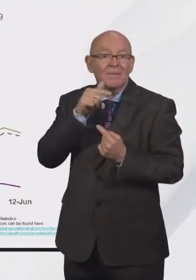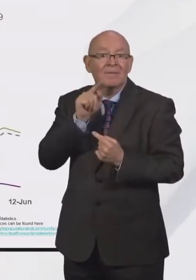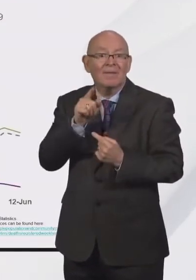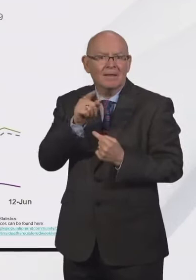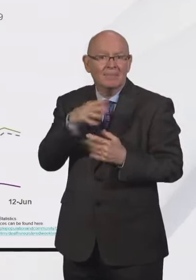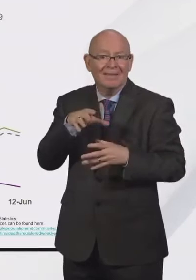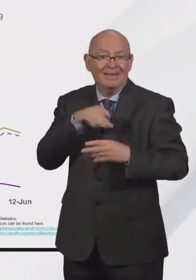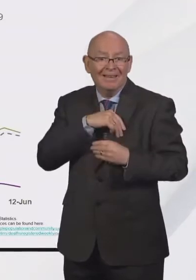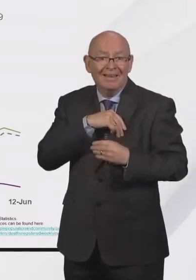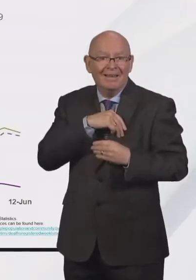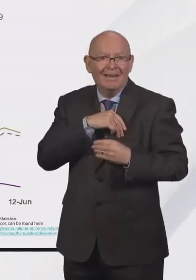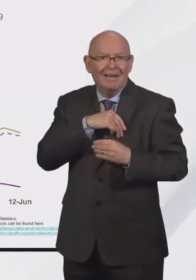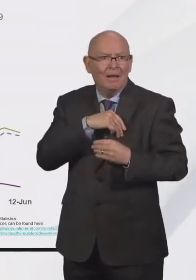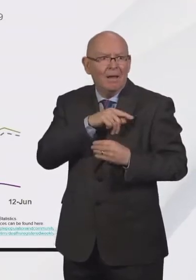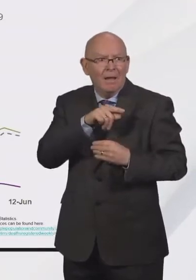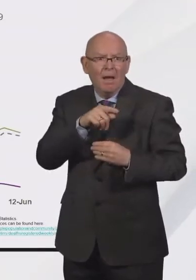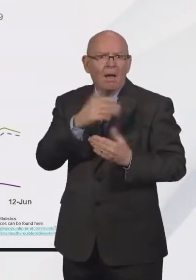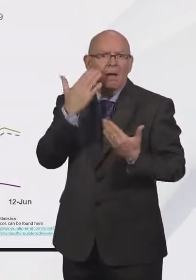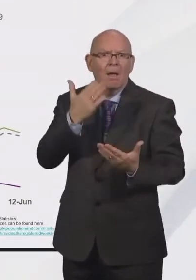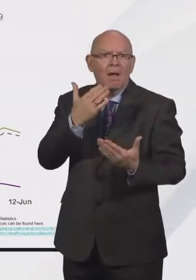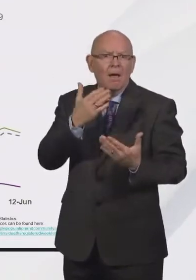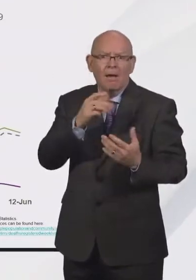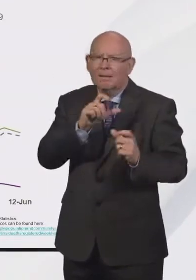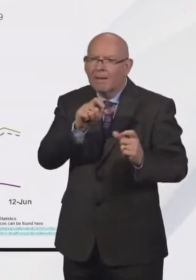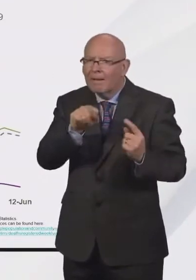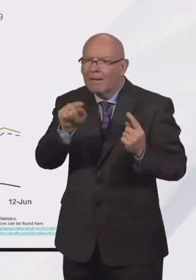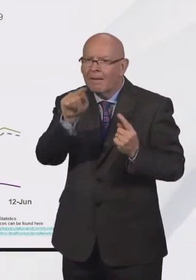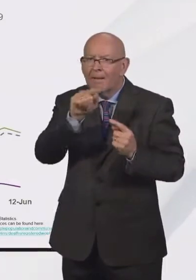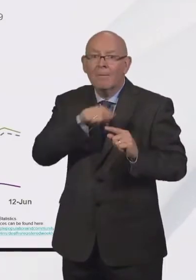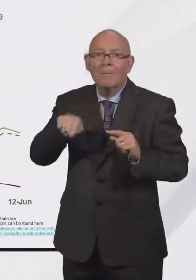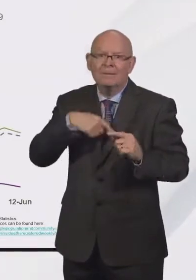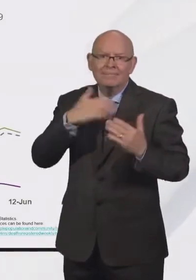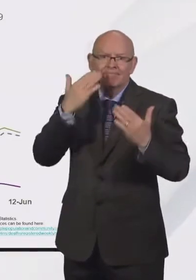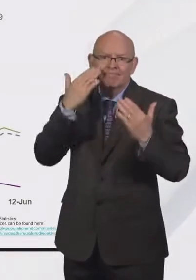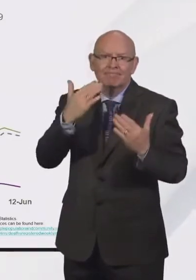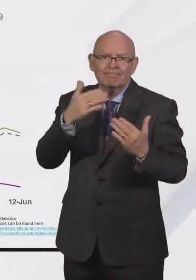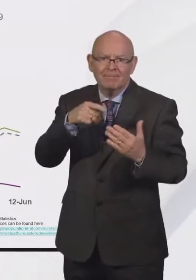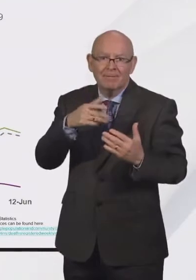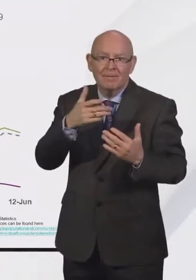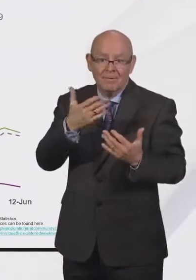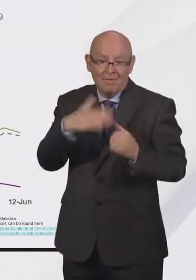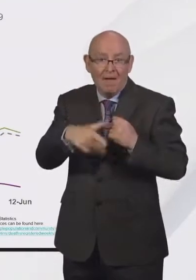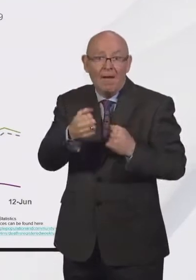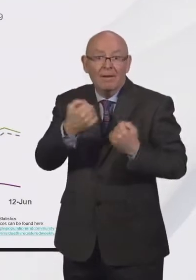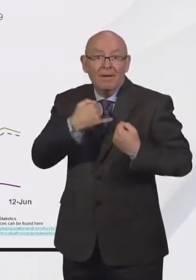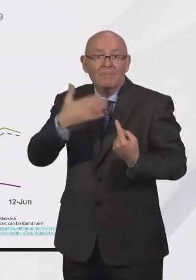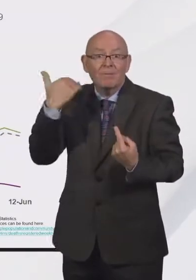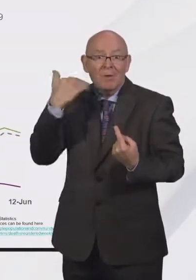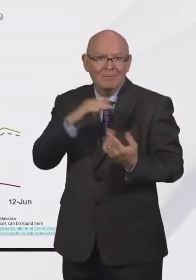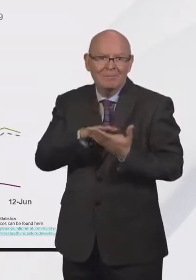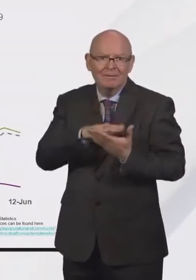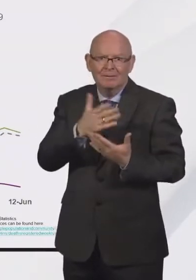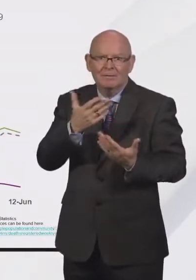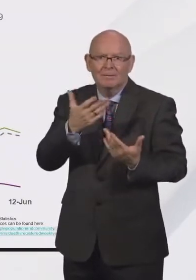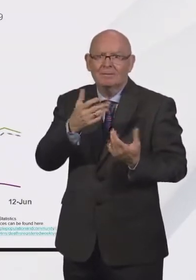Unfortunately, many people have died, and this shows the figures for deaths against the average over the